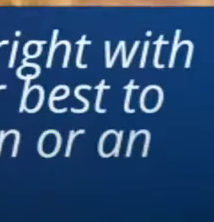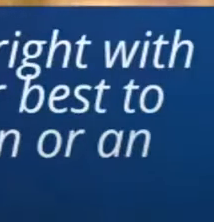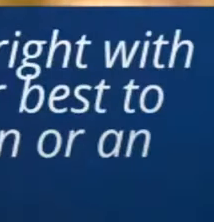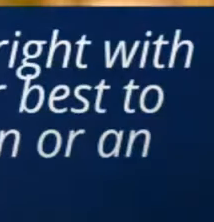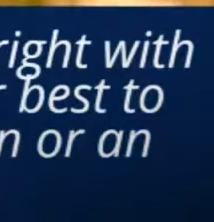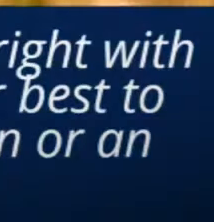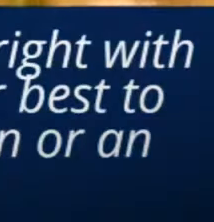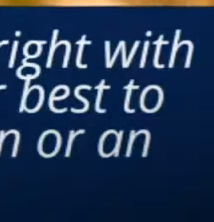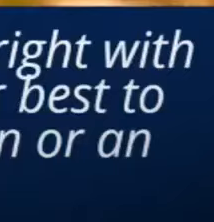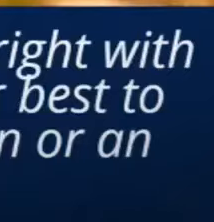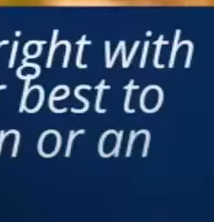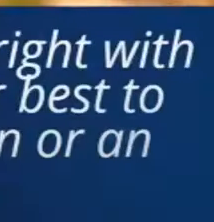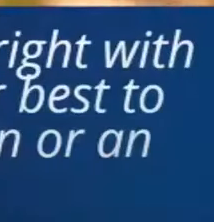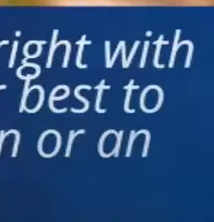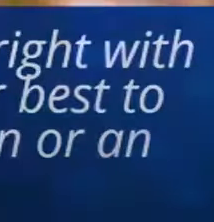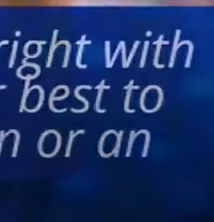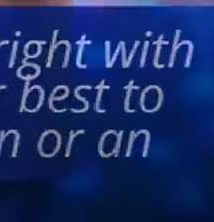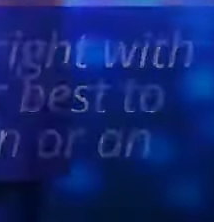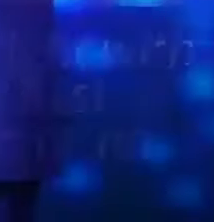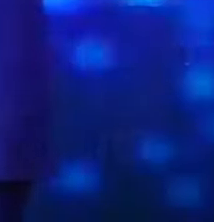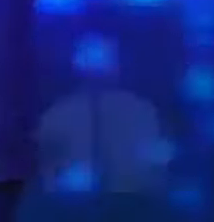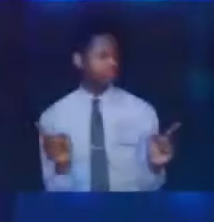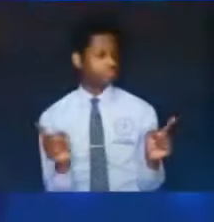But there's a big but.